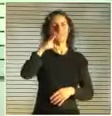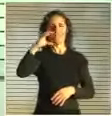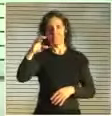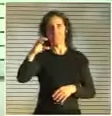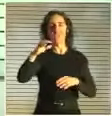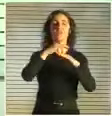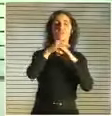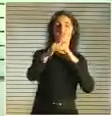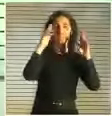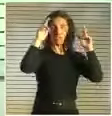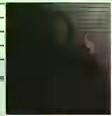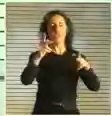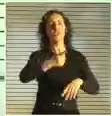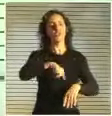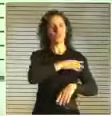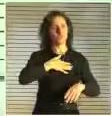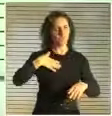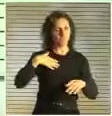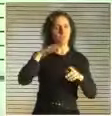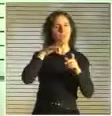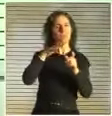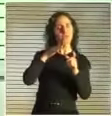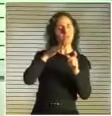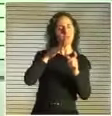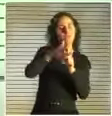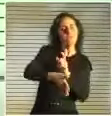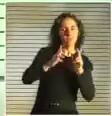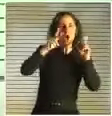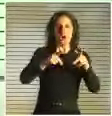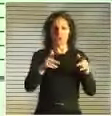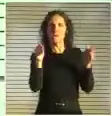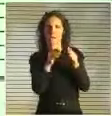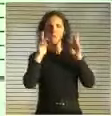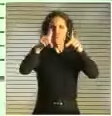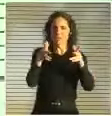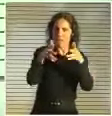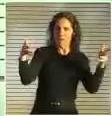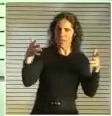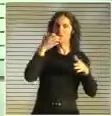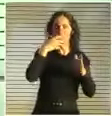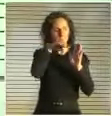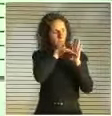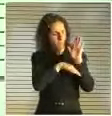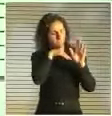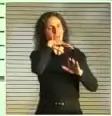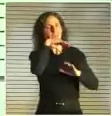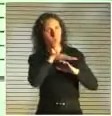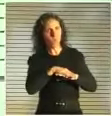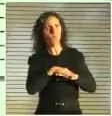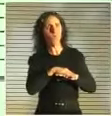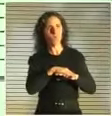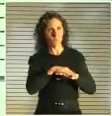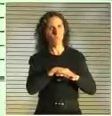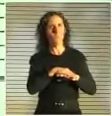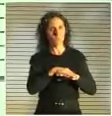the end of this year, small and big hotels, but not just us. It's really destinations around the world and other hotel partners who are